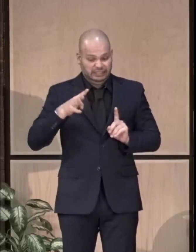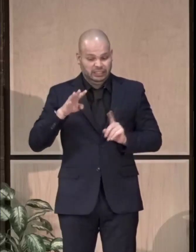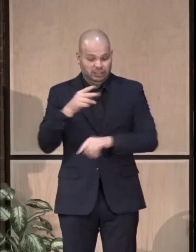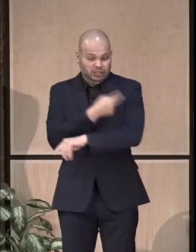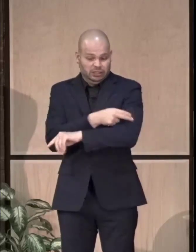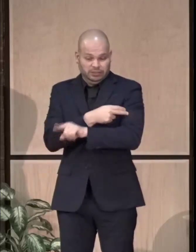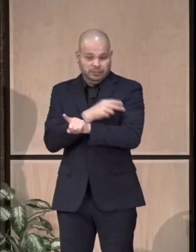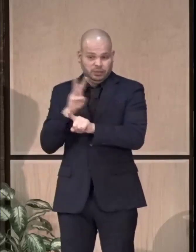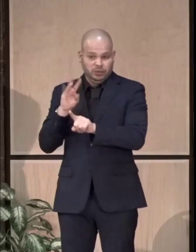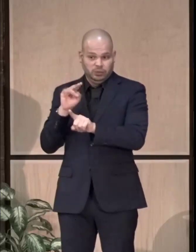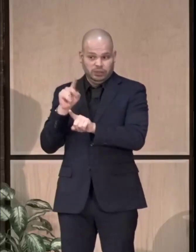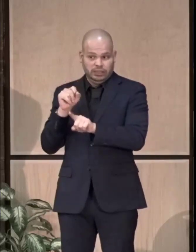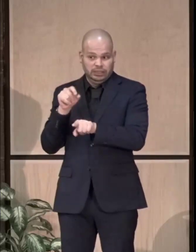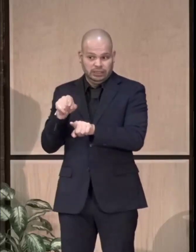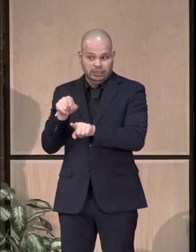did not,